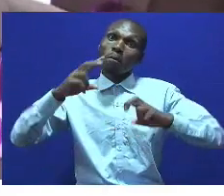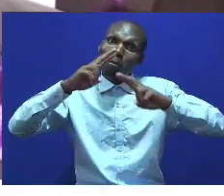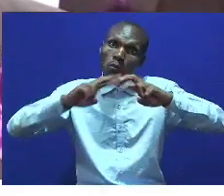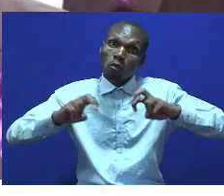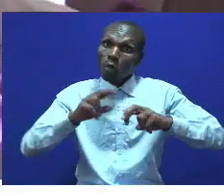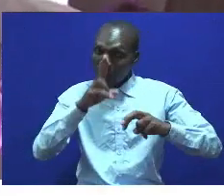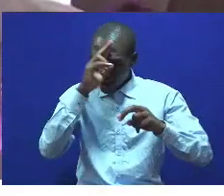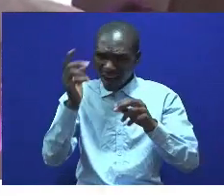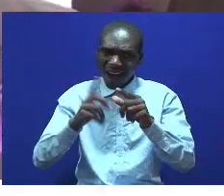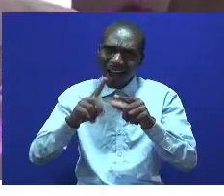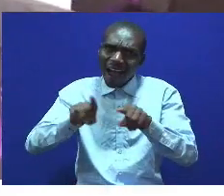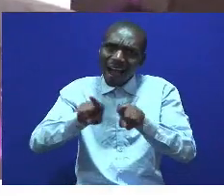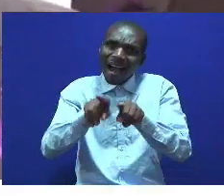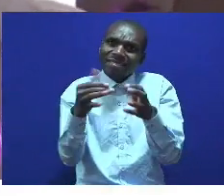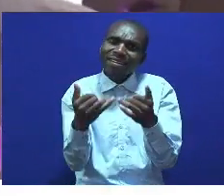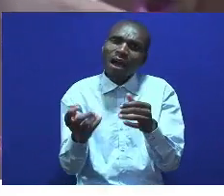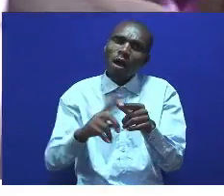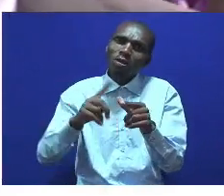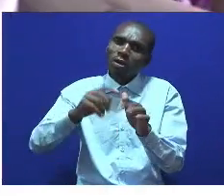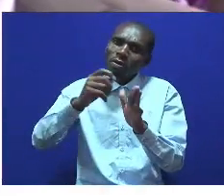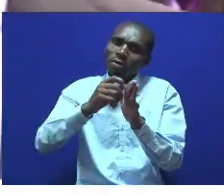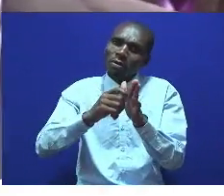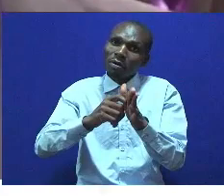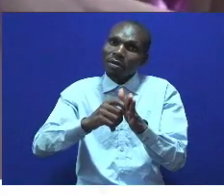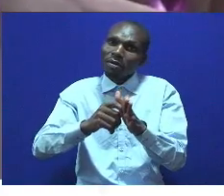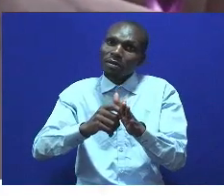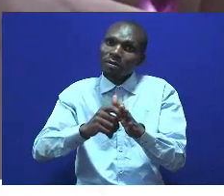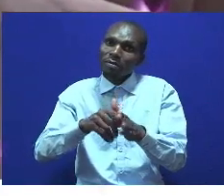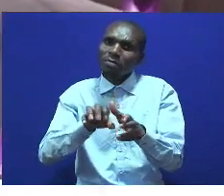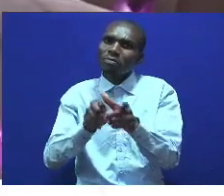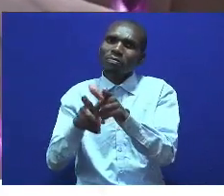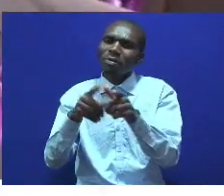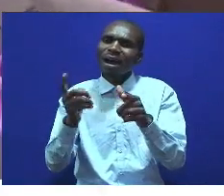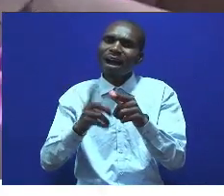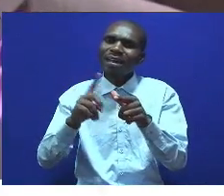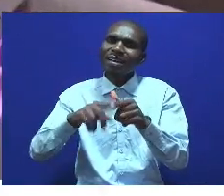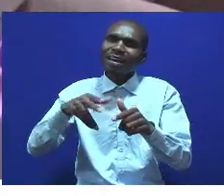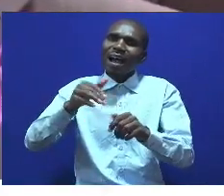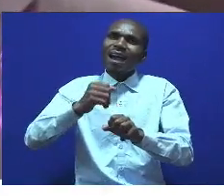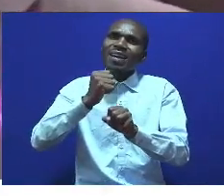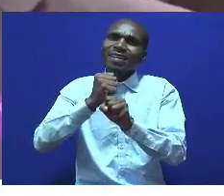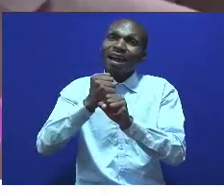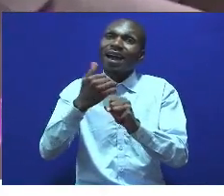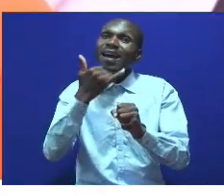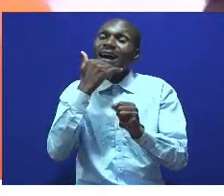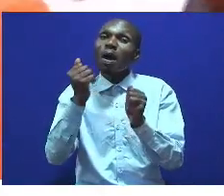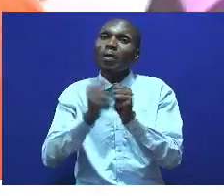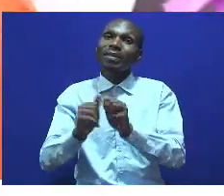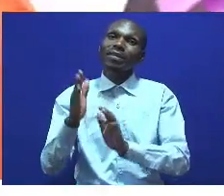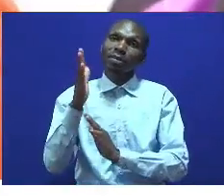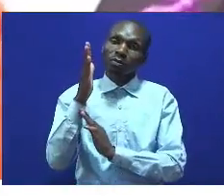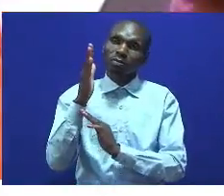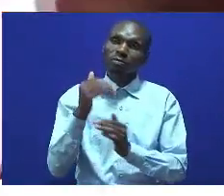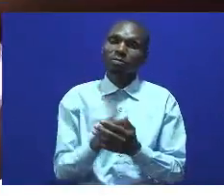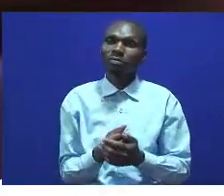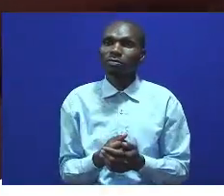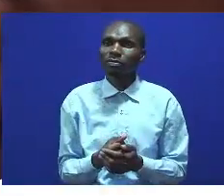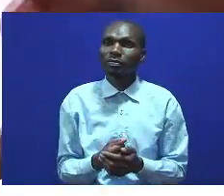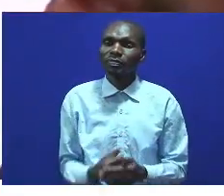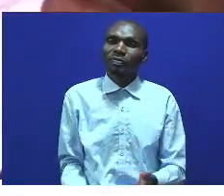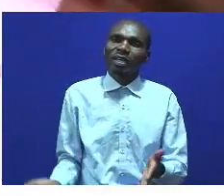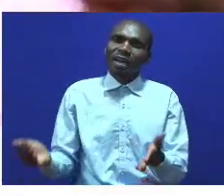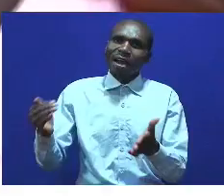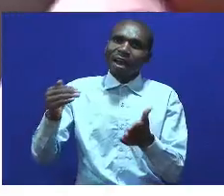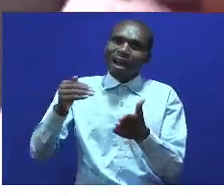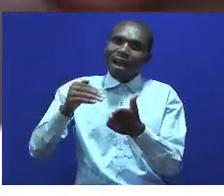us to the conclusion that this is a state-sponsored violence approved at the highest level of the security command. Ase chinga kecho ni